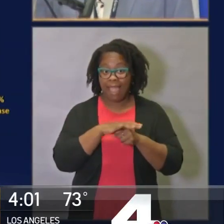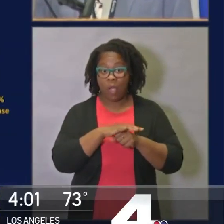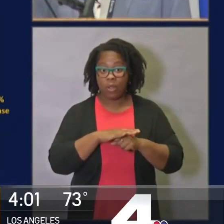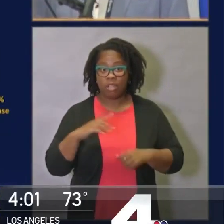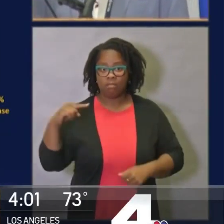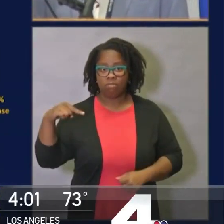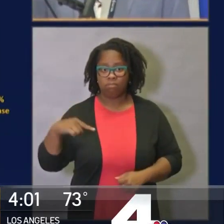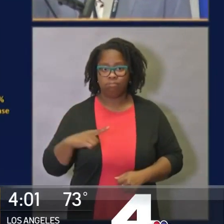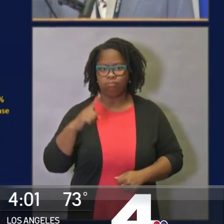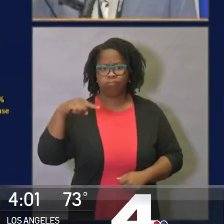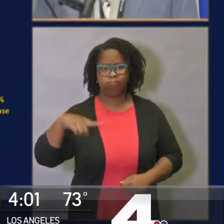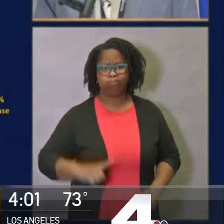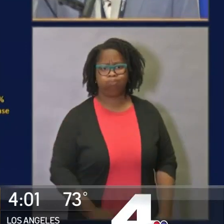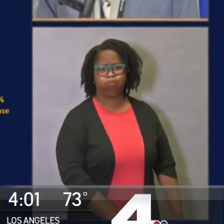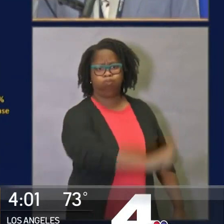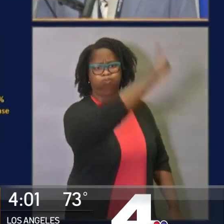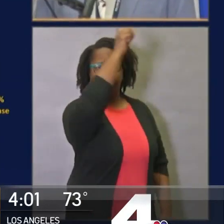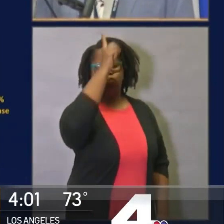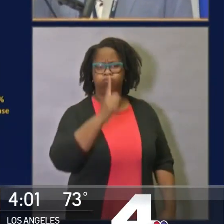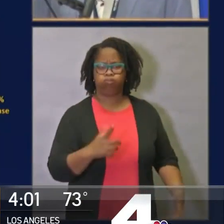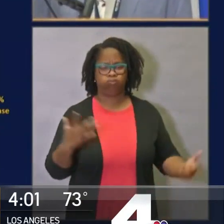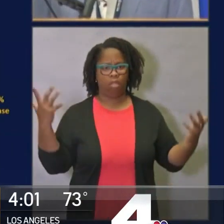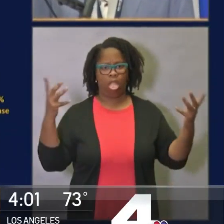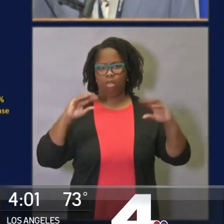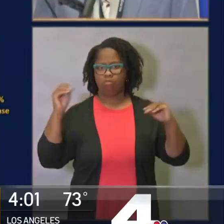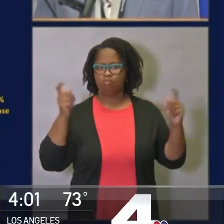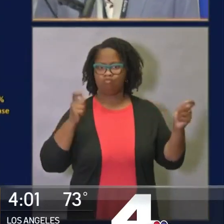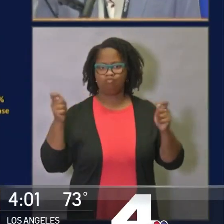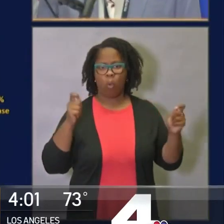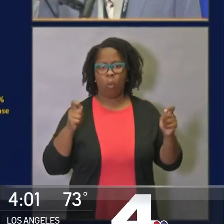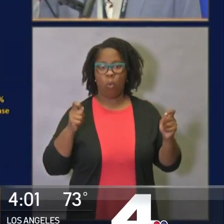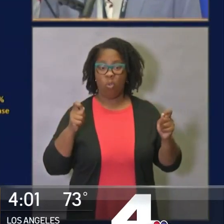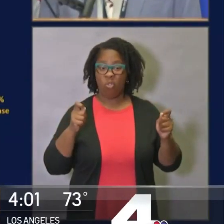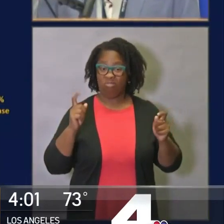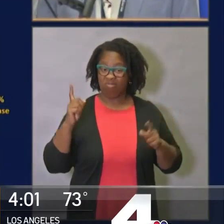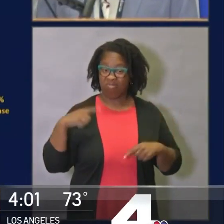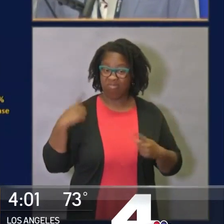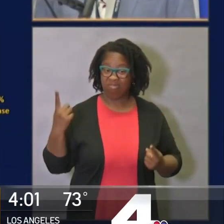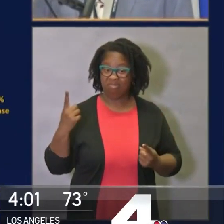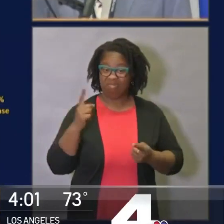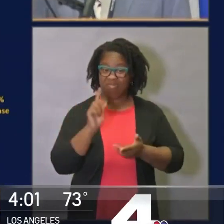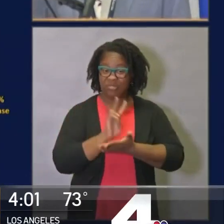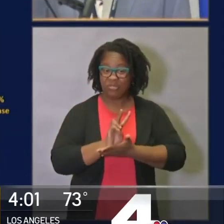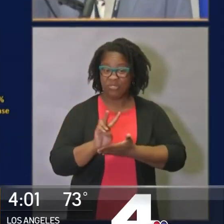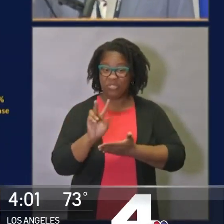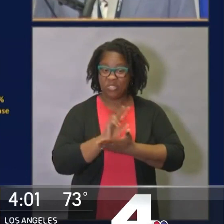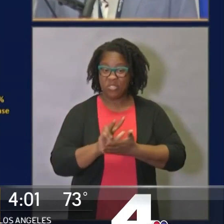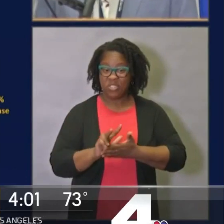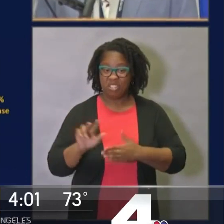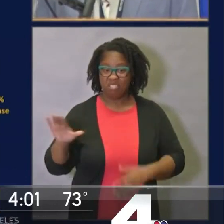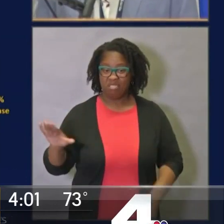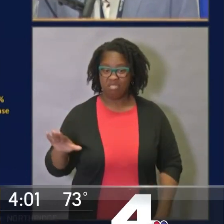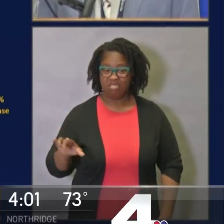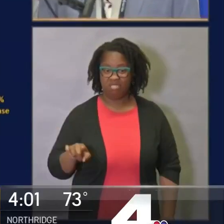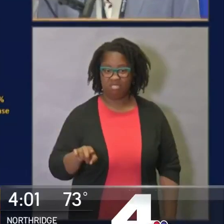continues, unabated. And it's a near vertical line over the last several weeks. A record